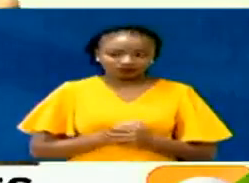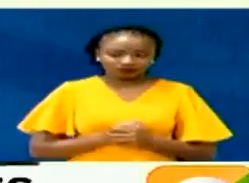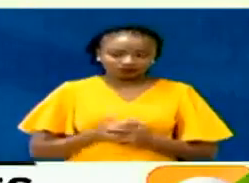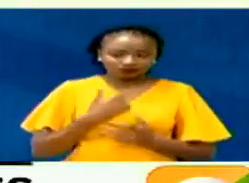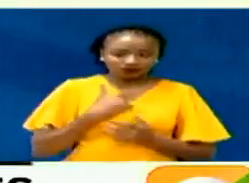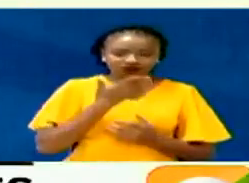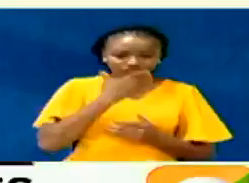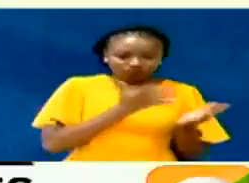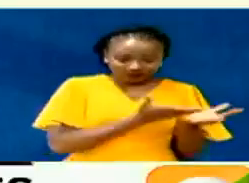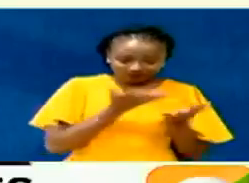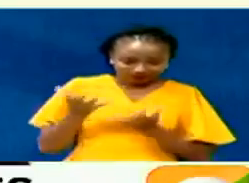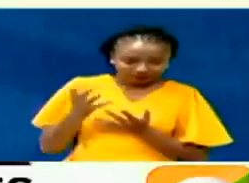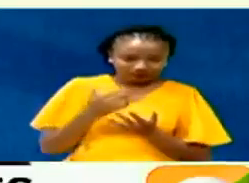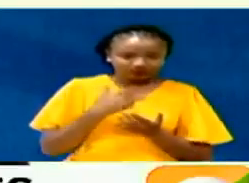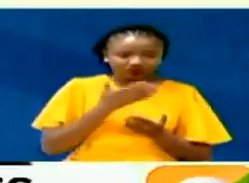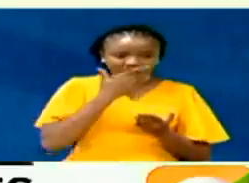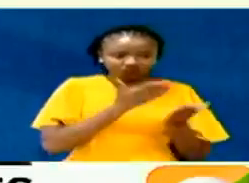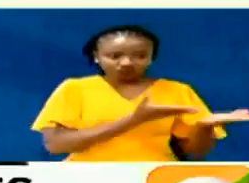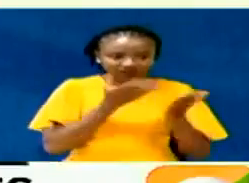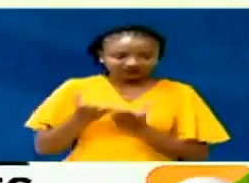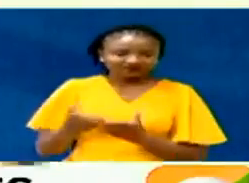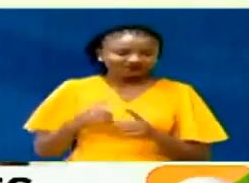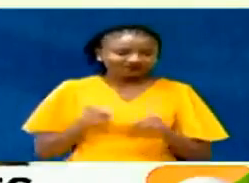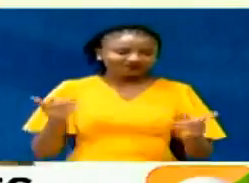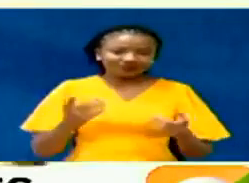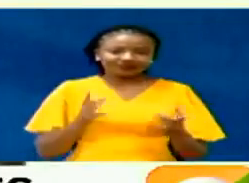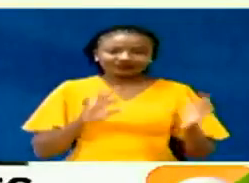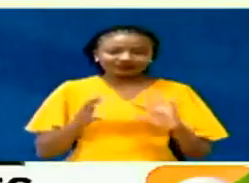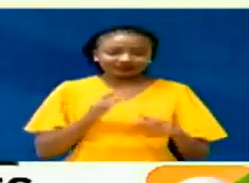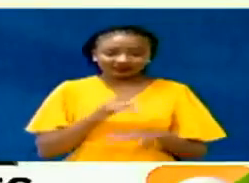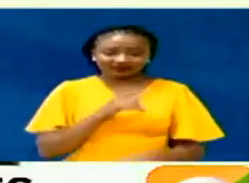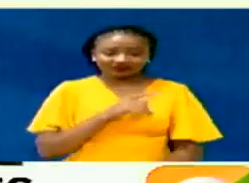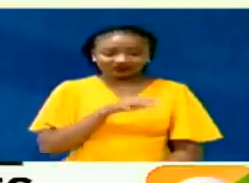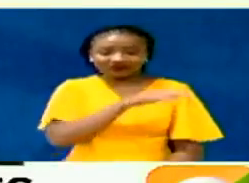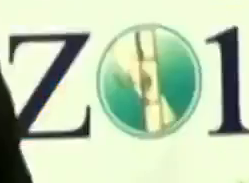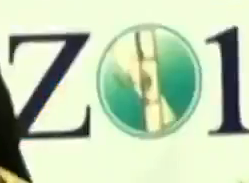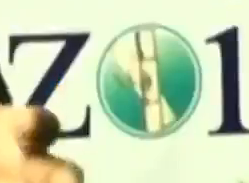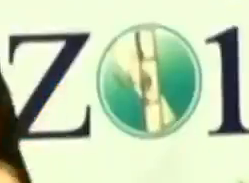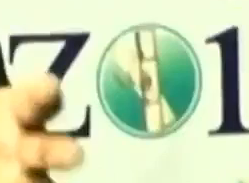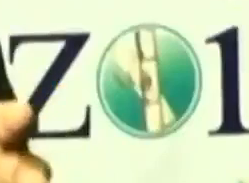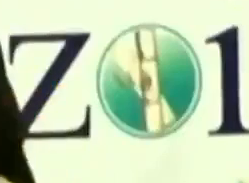certain consignment of sugar has been offloaded, and sometimes it's not from a very known source.